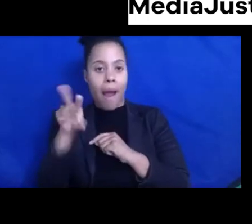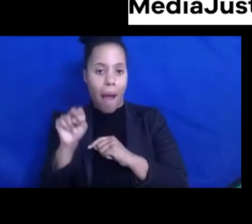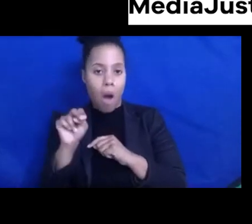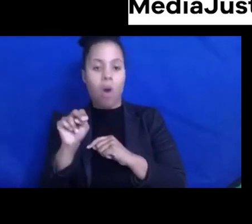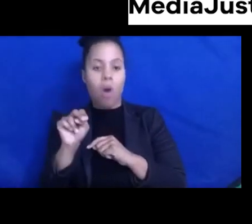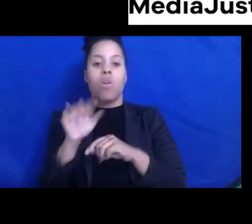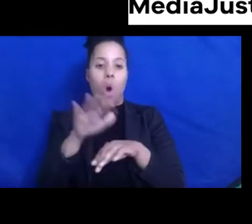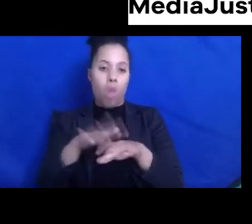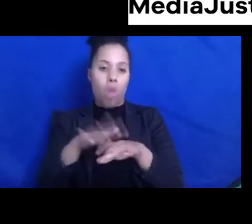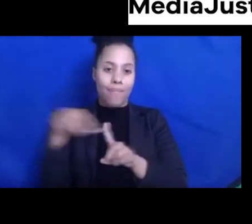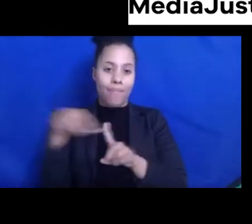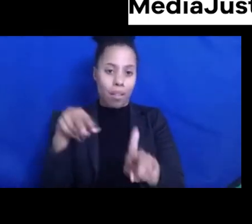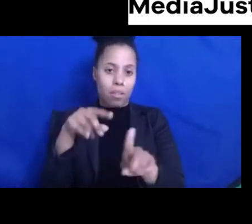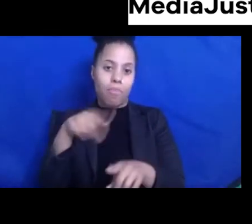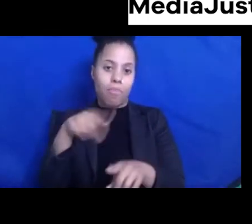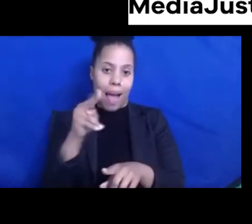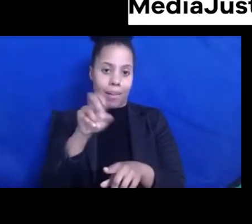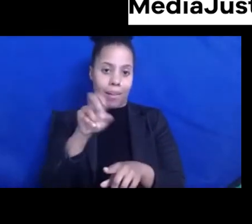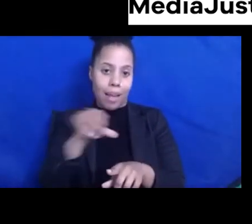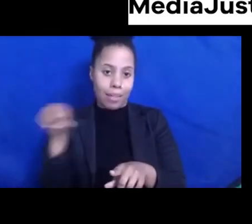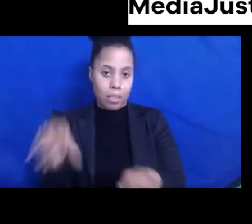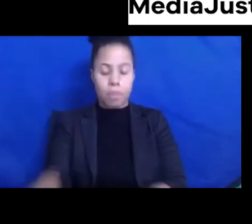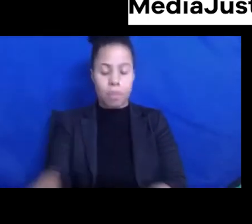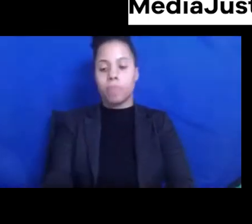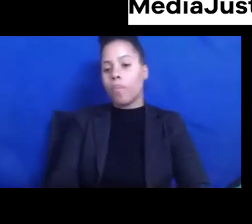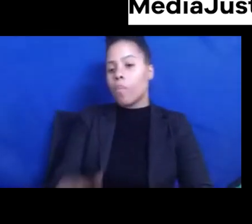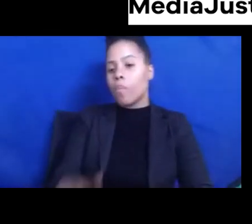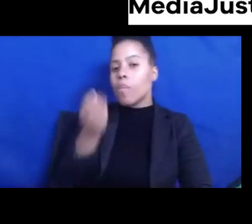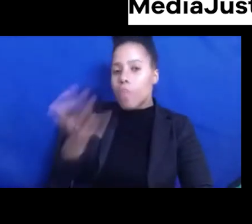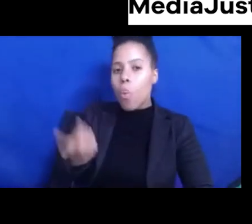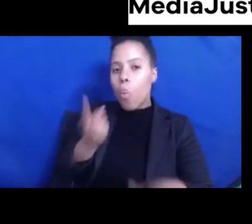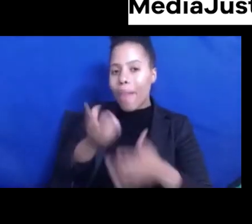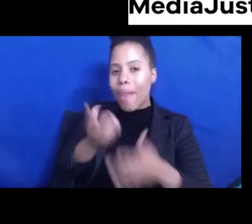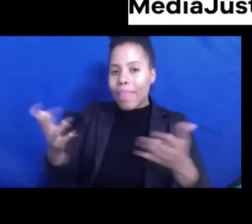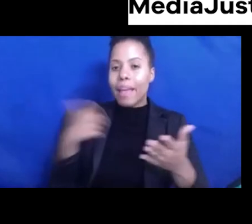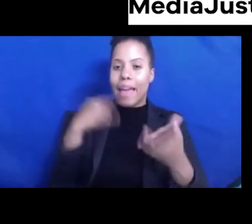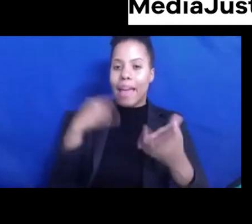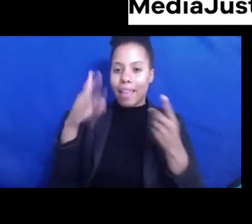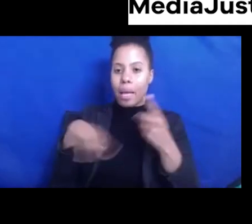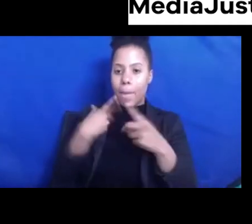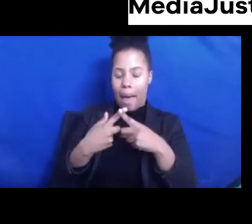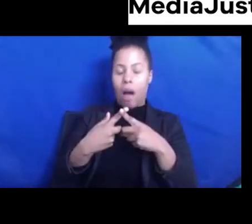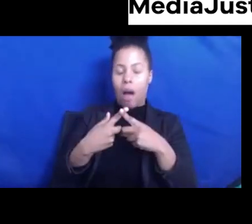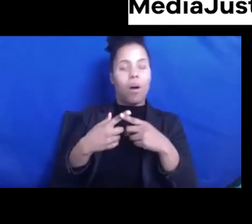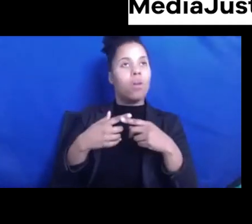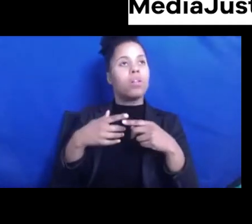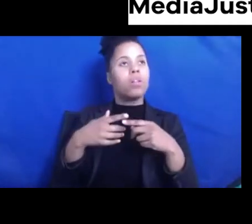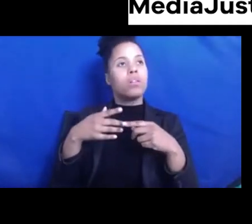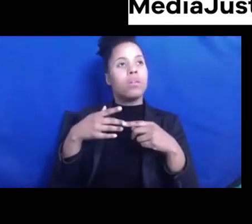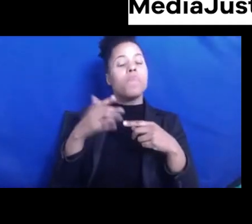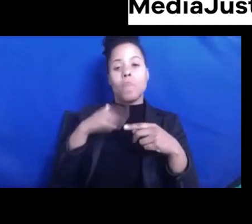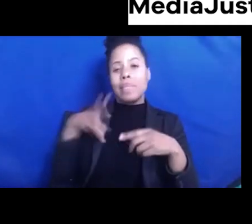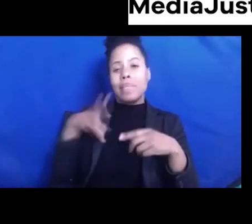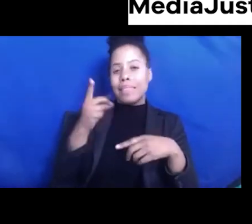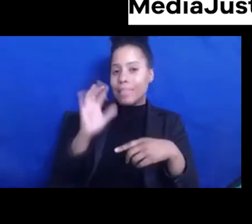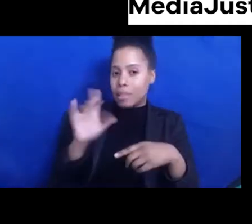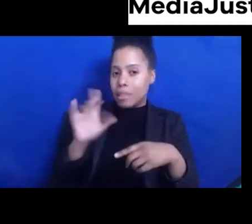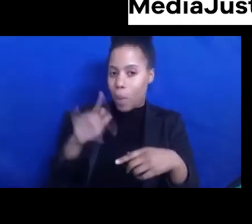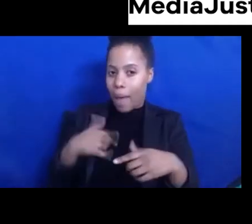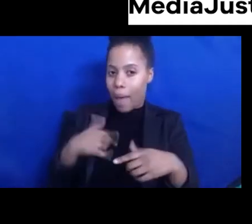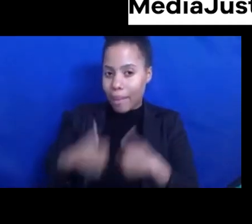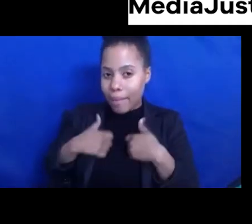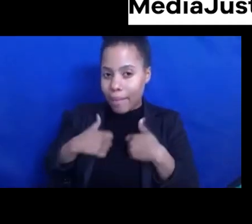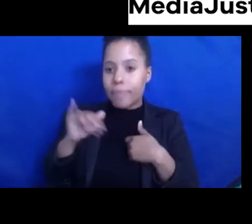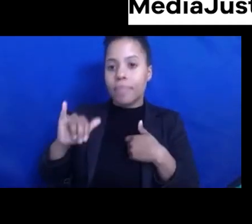Myaisha, I think one thing that I think of when we've talked about this before that just kind of strikes me as interesting is like, at least in DC where I live, like we often have like